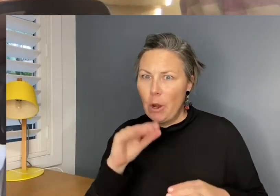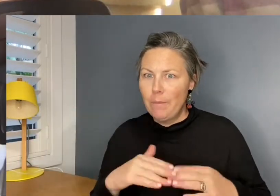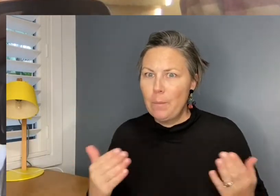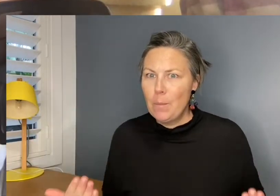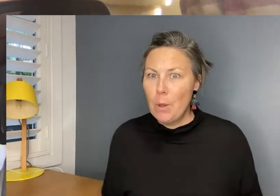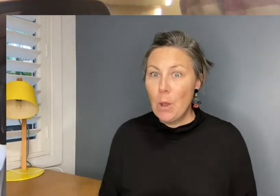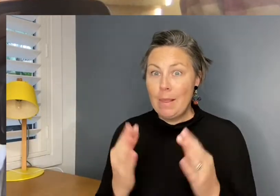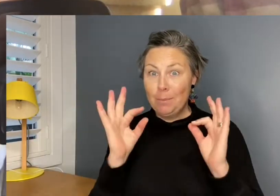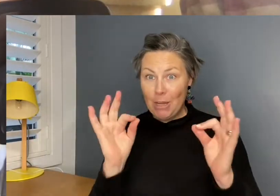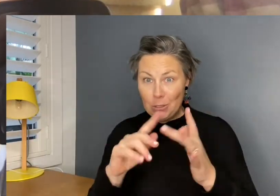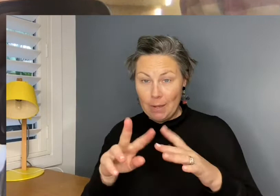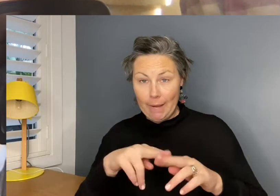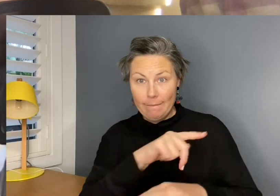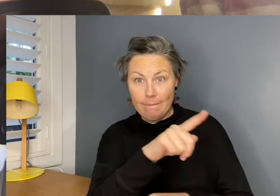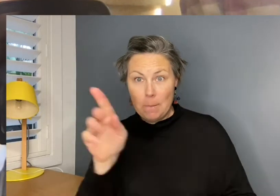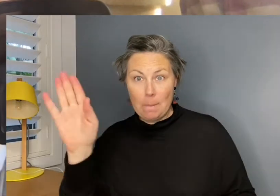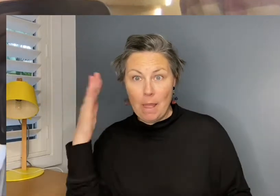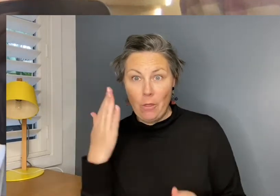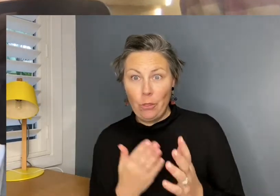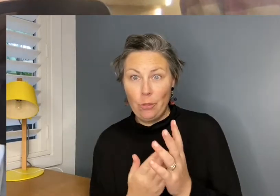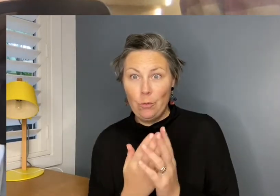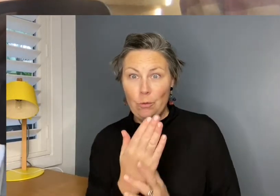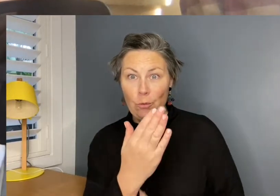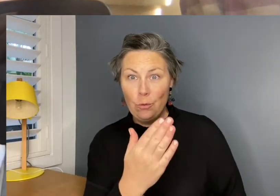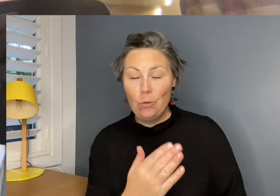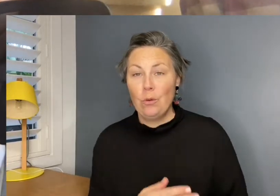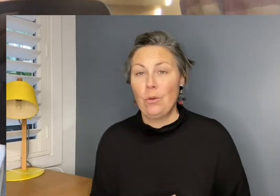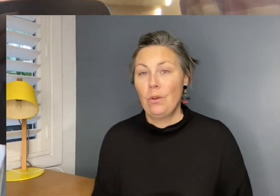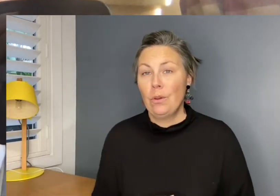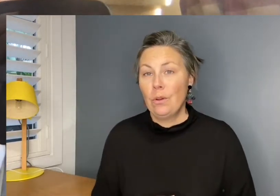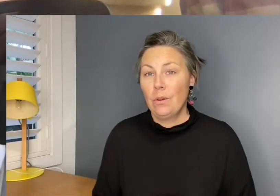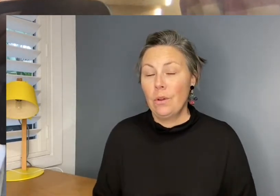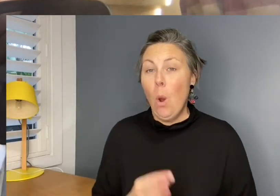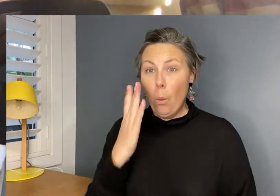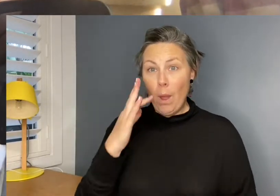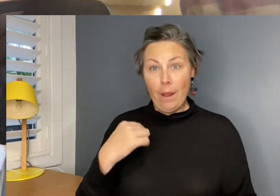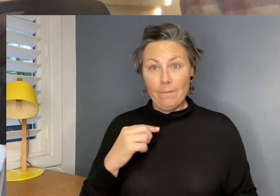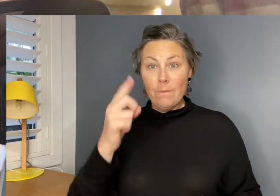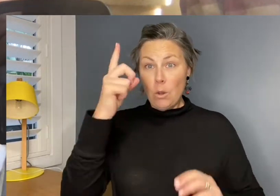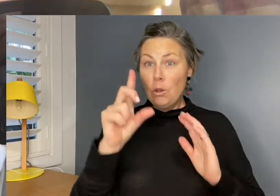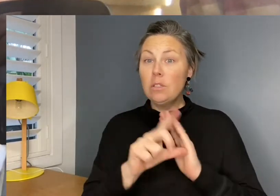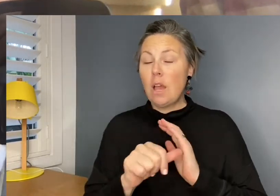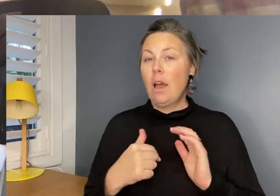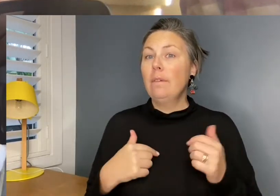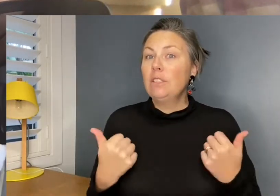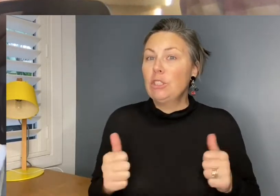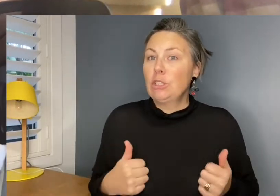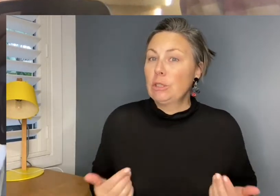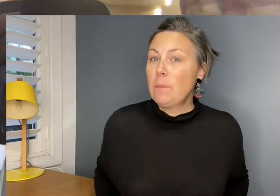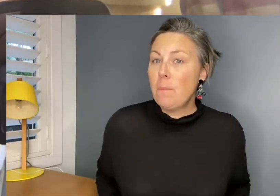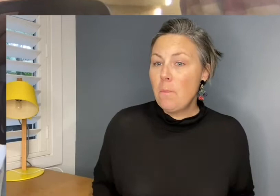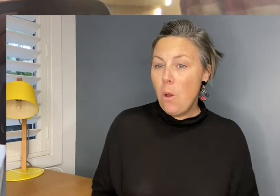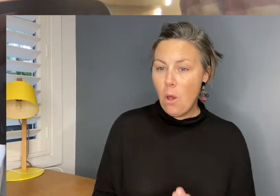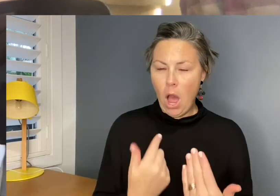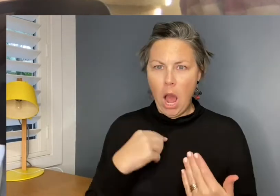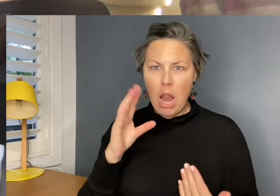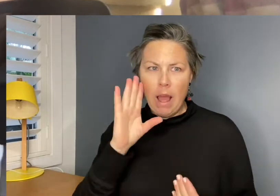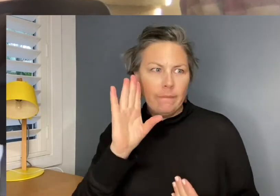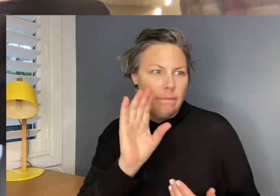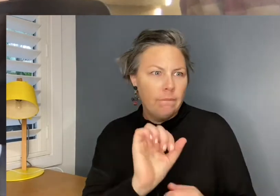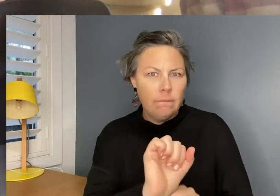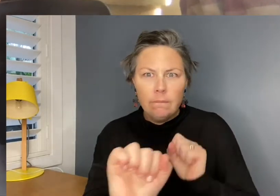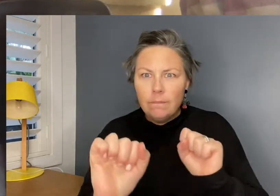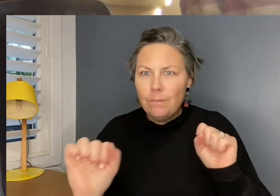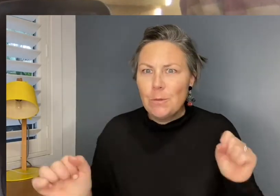Especially anyone that's been through it. As soon as I had experienced birth the first time, I loved hearing people's birth stories.